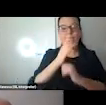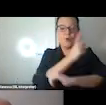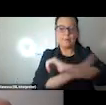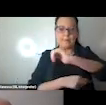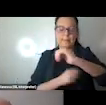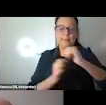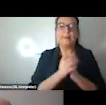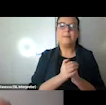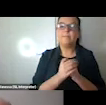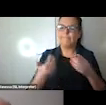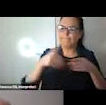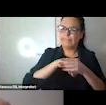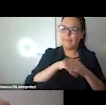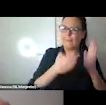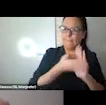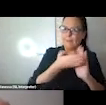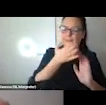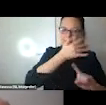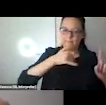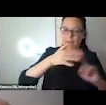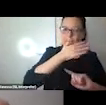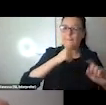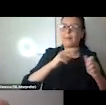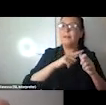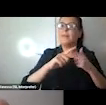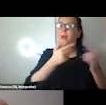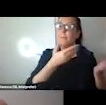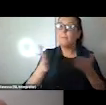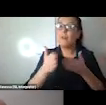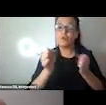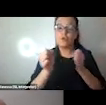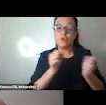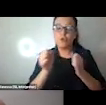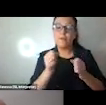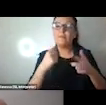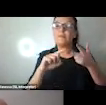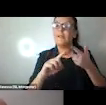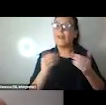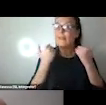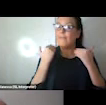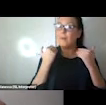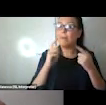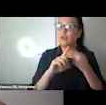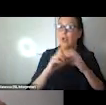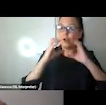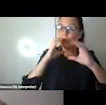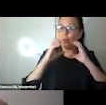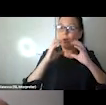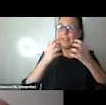built environment, products and services, and information and communication technologies,